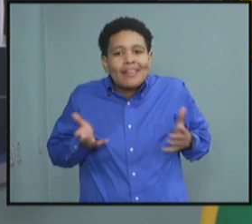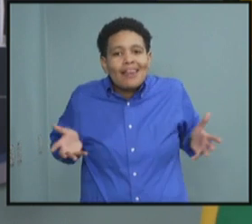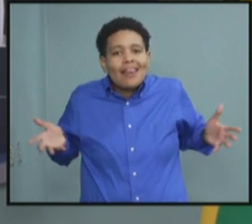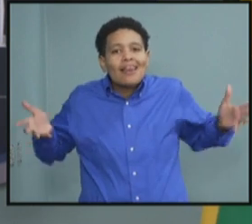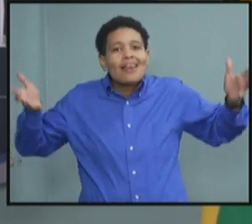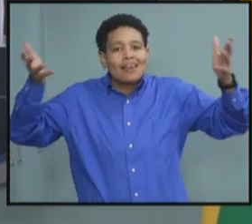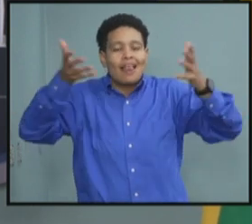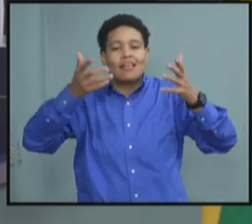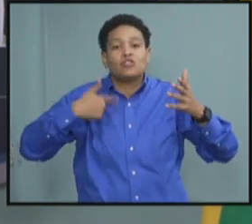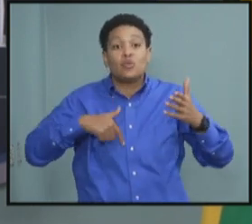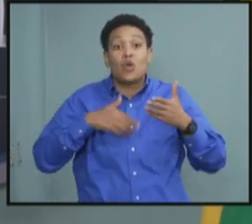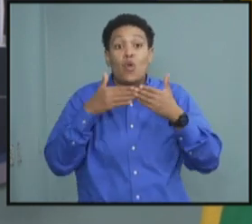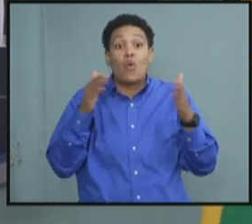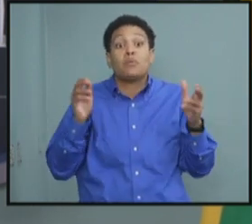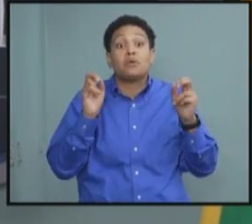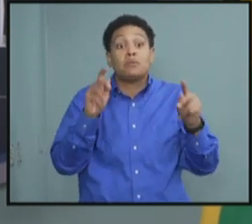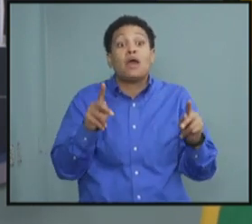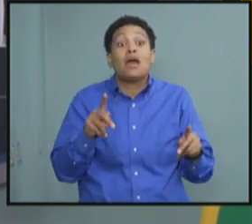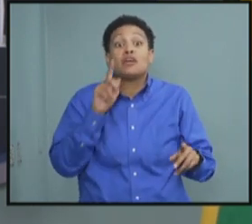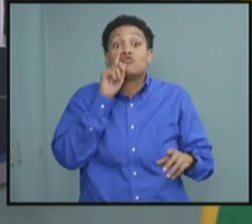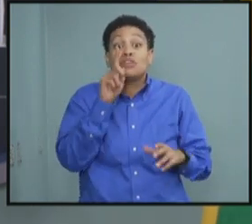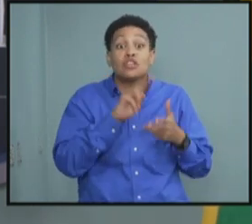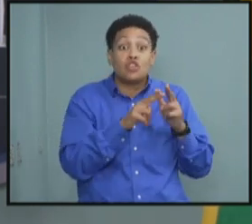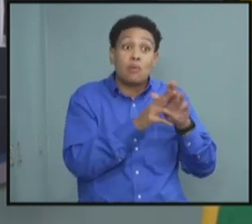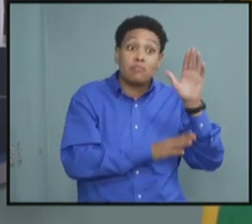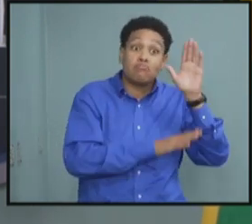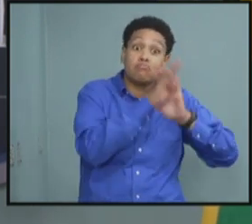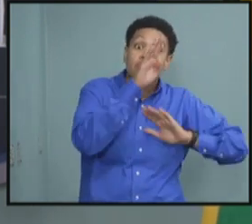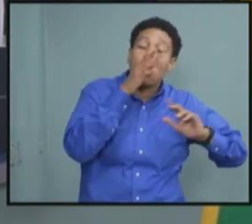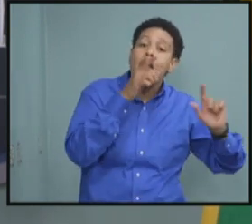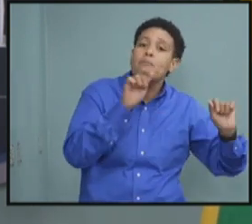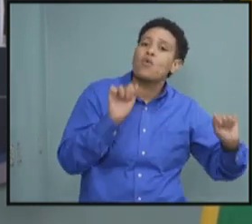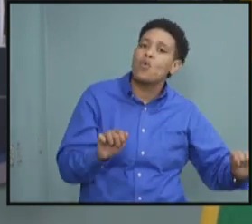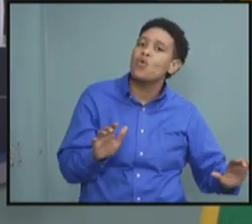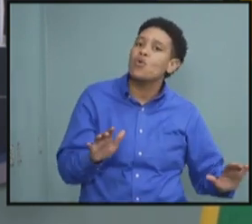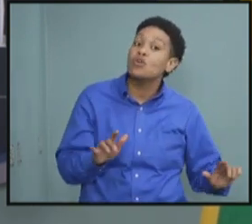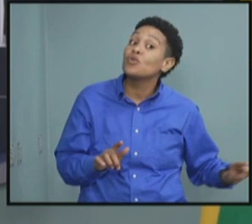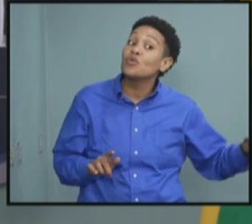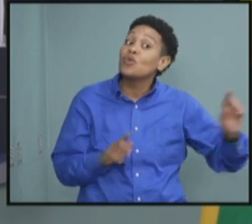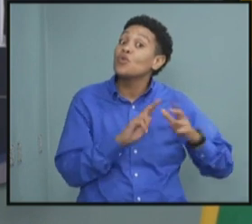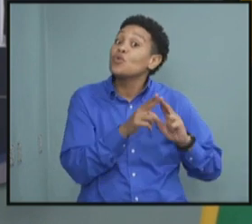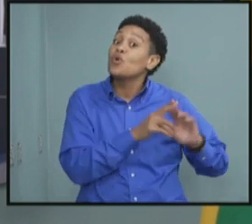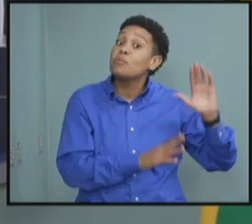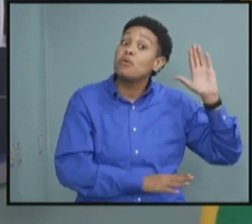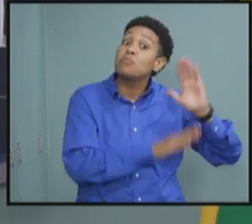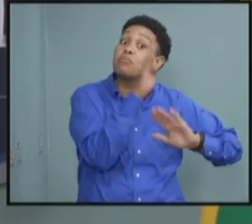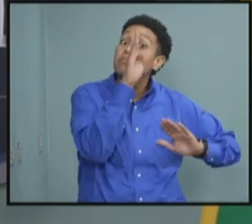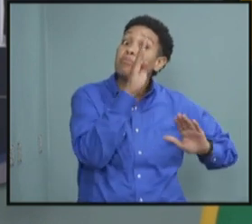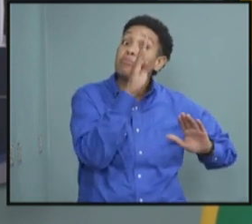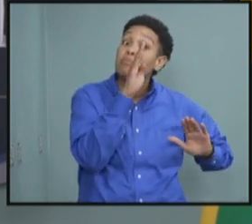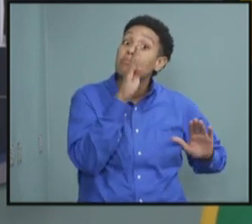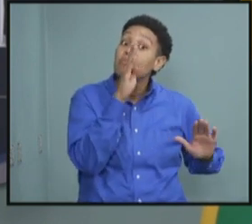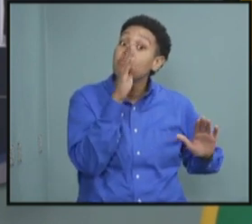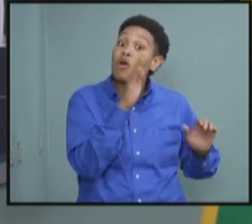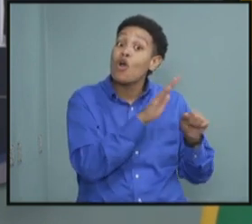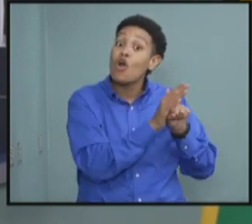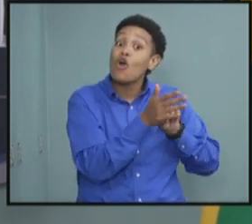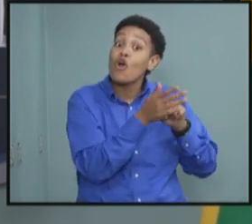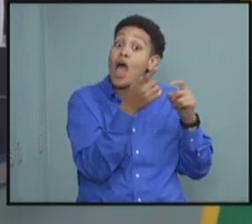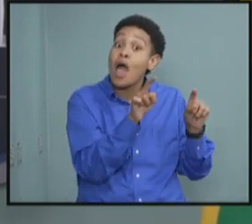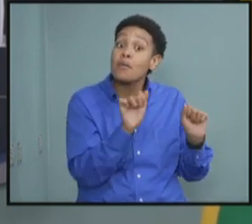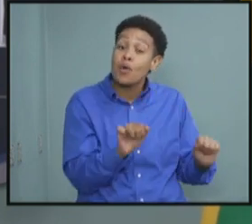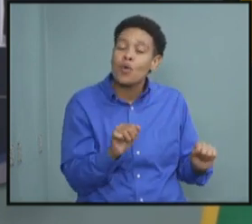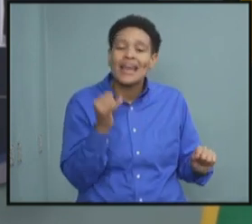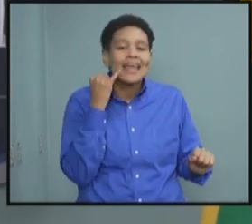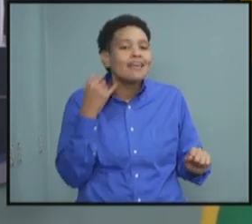we reopen, spikes could occur. Those spikes could occur if we do